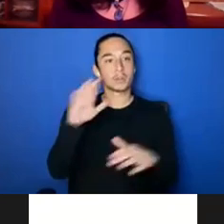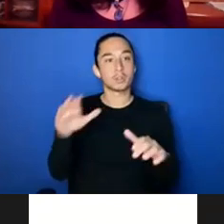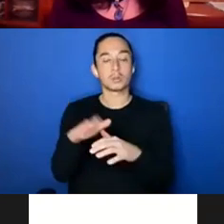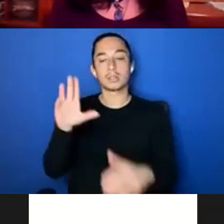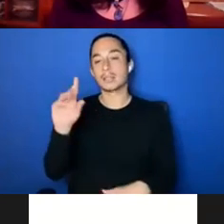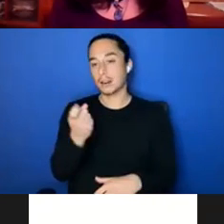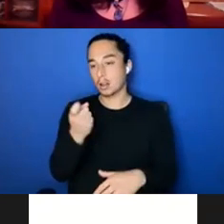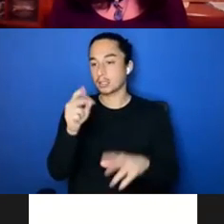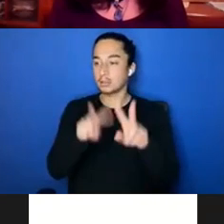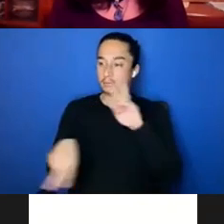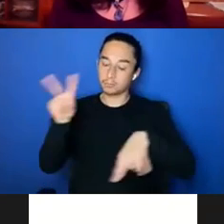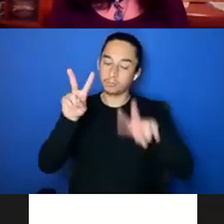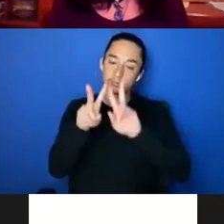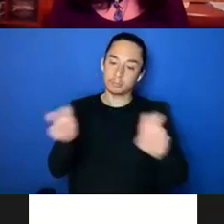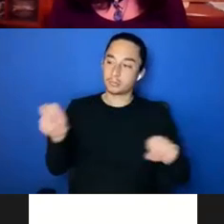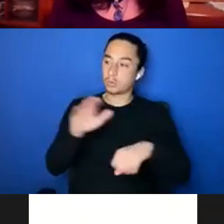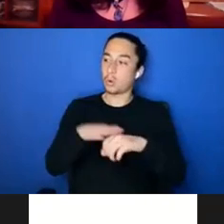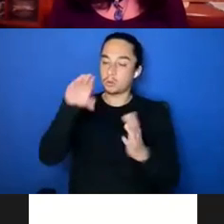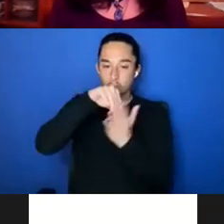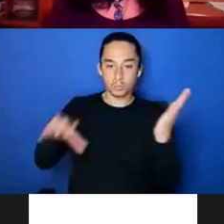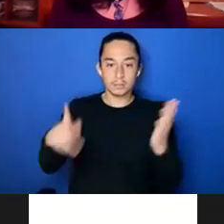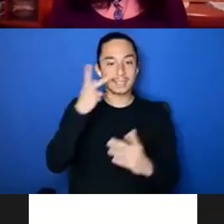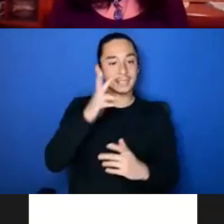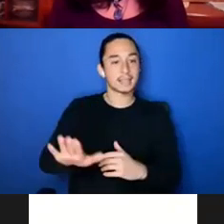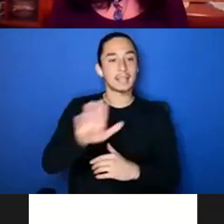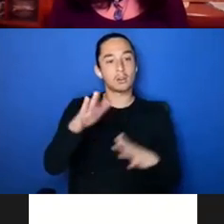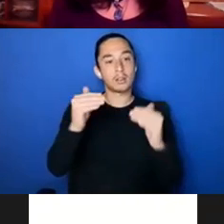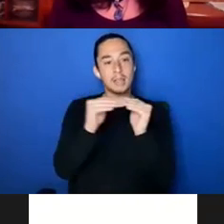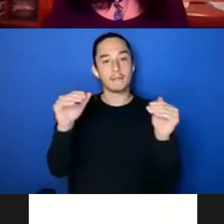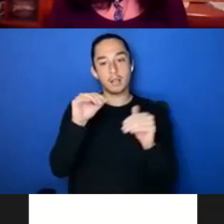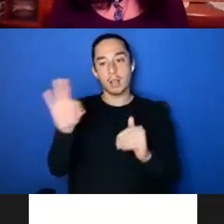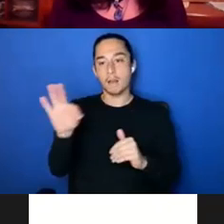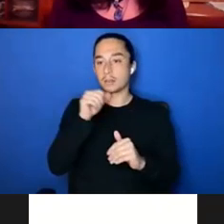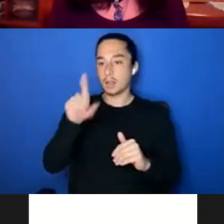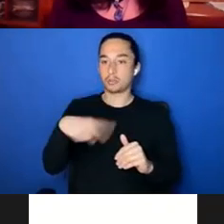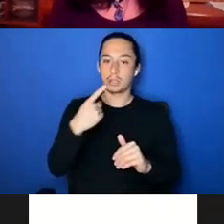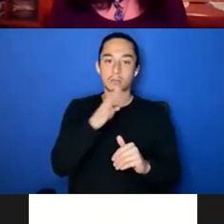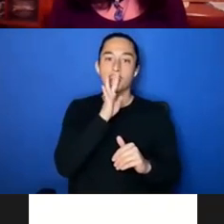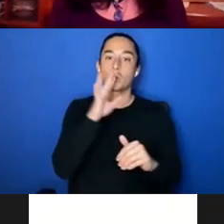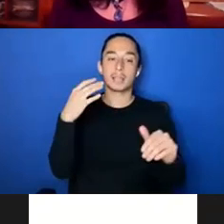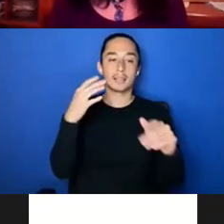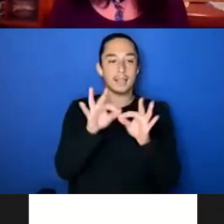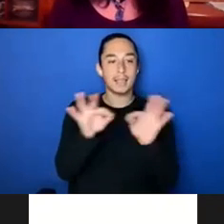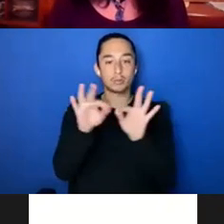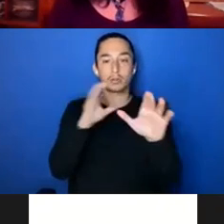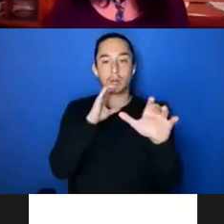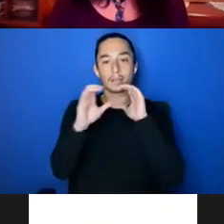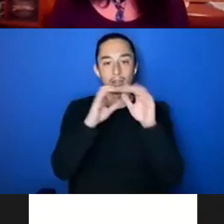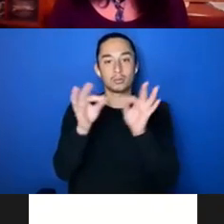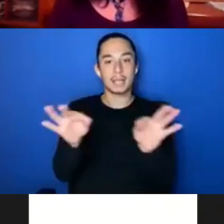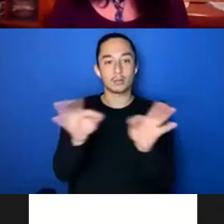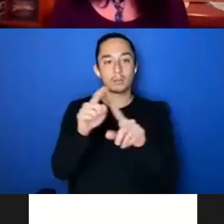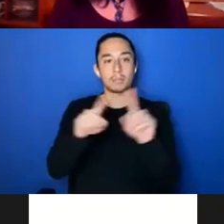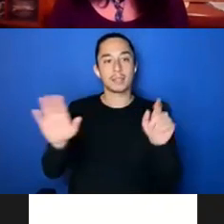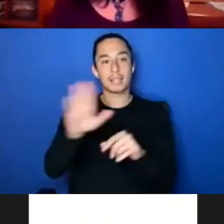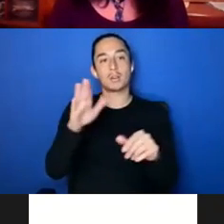diagnostic on that student to see their level of not just spoken language and conversational language, but their level